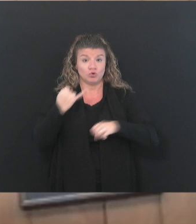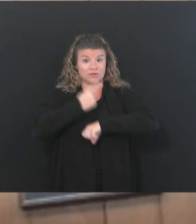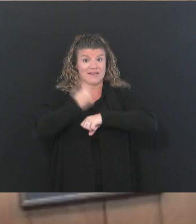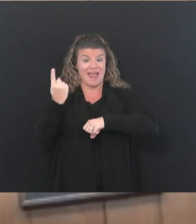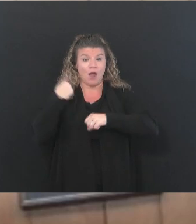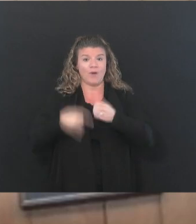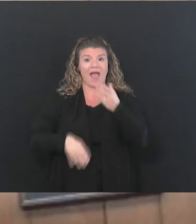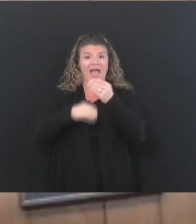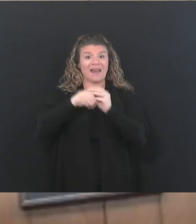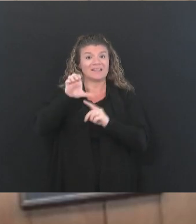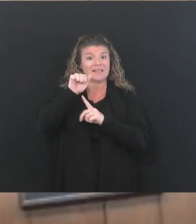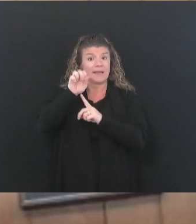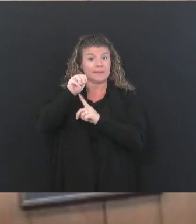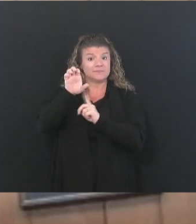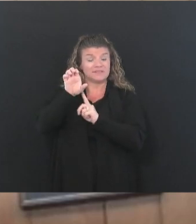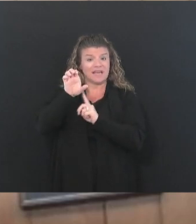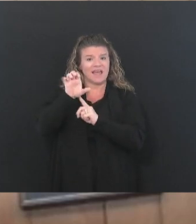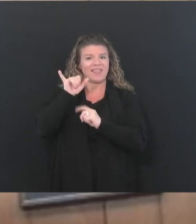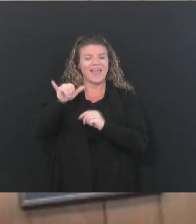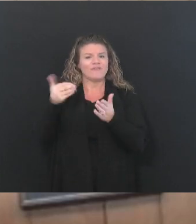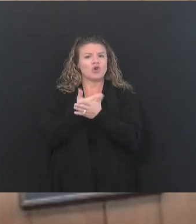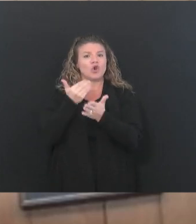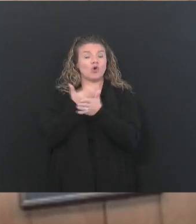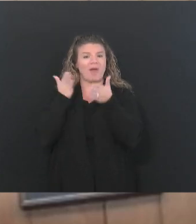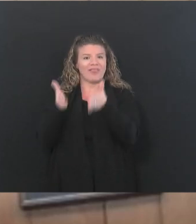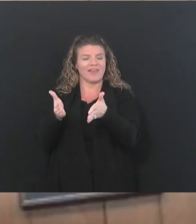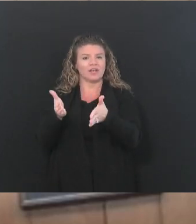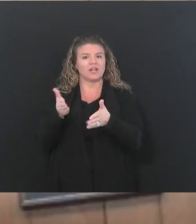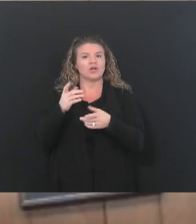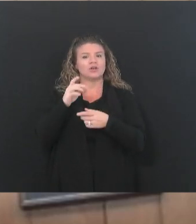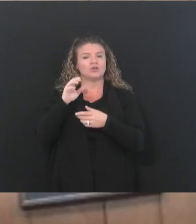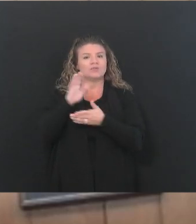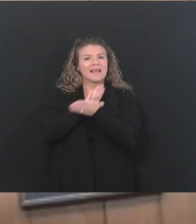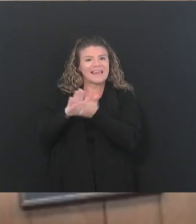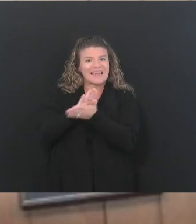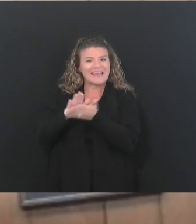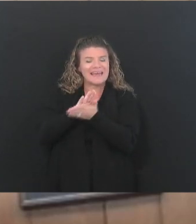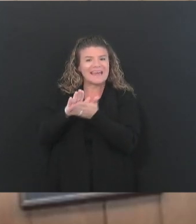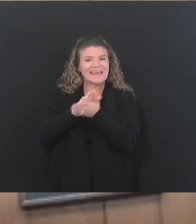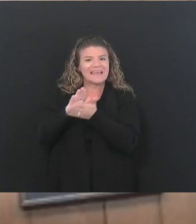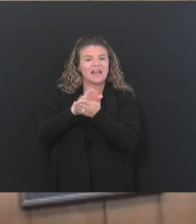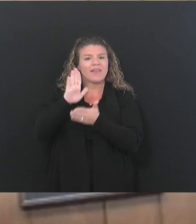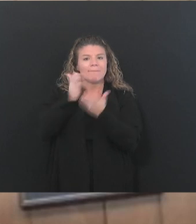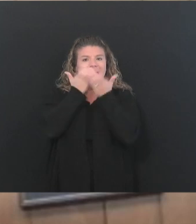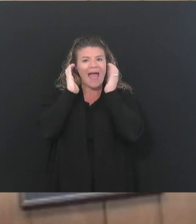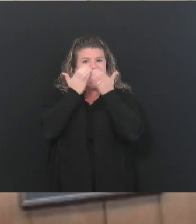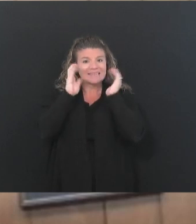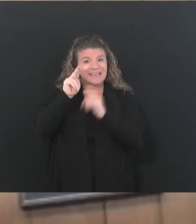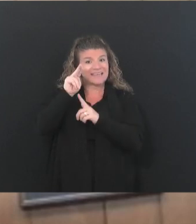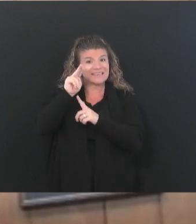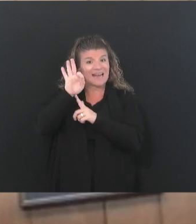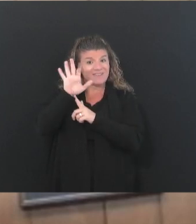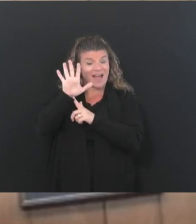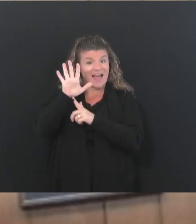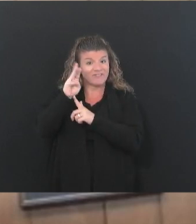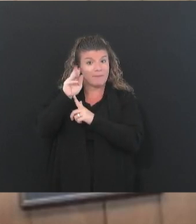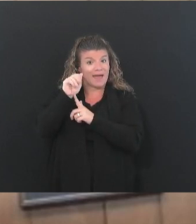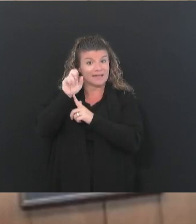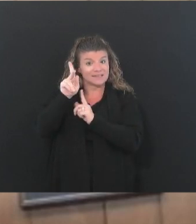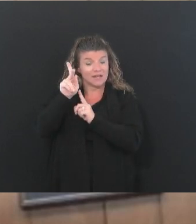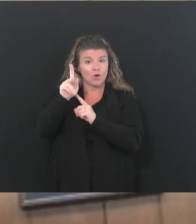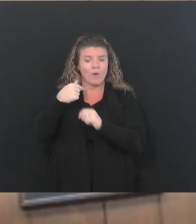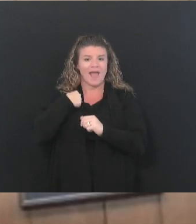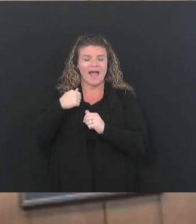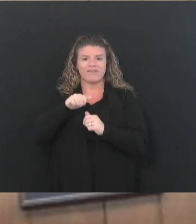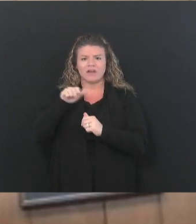Center is a method being used to sanitize N95 masks. We have another method that